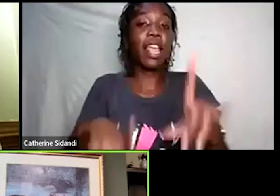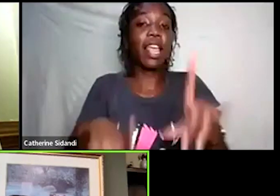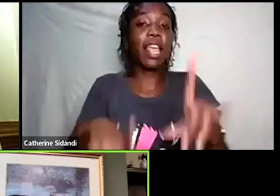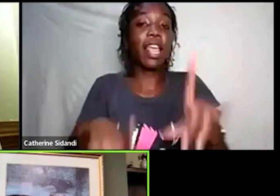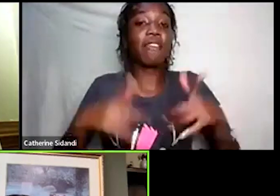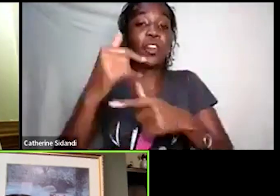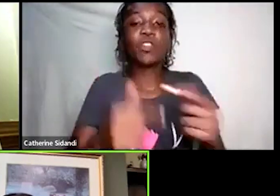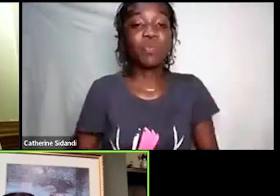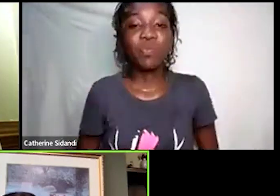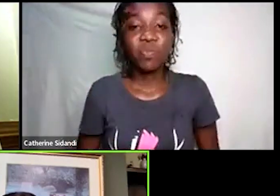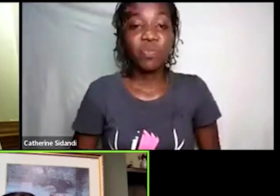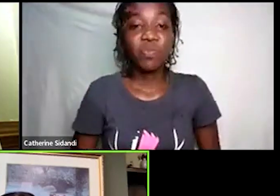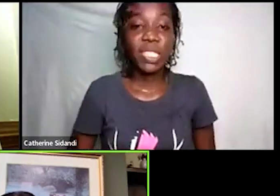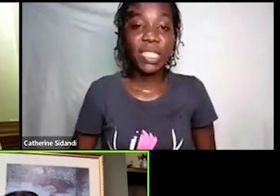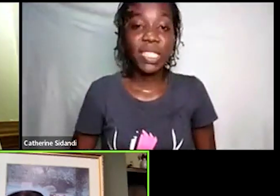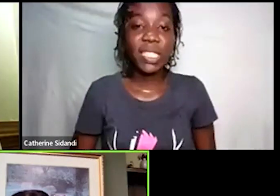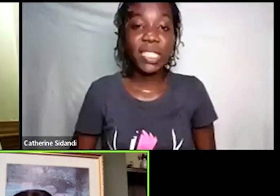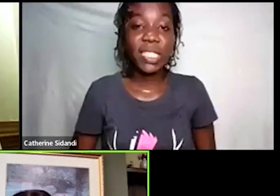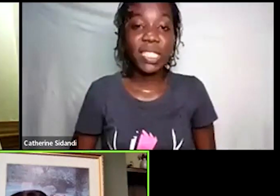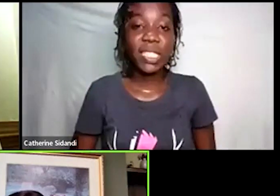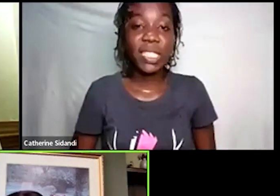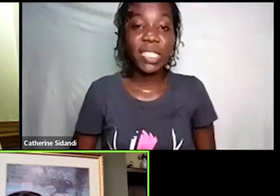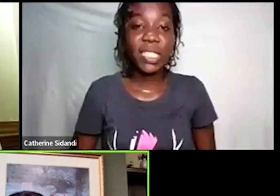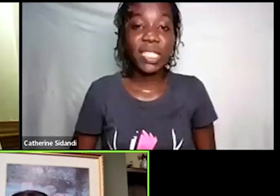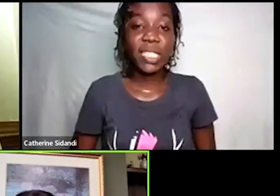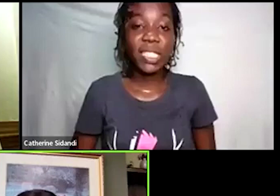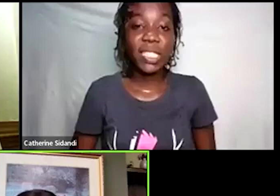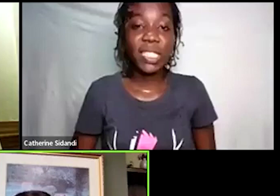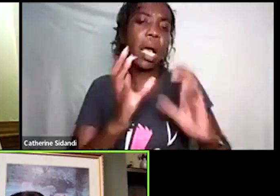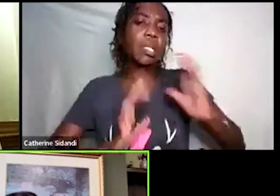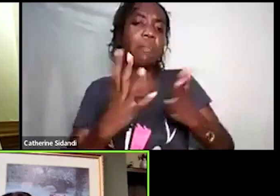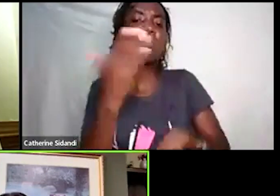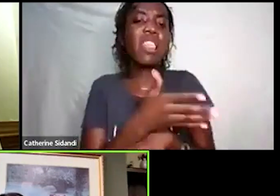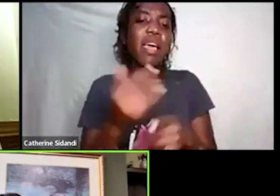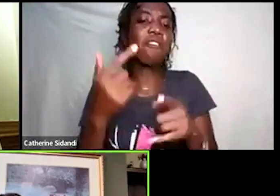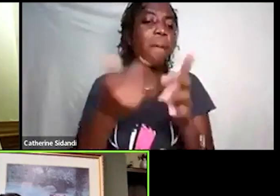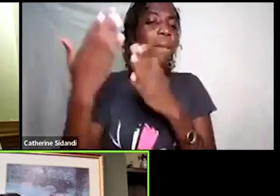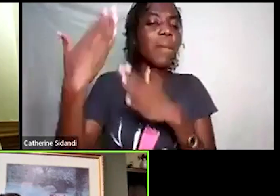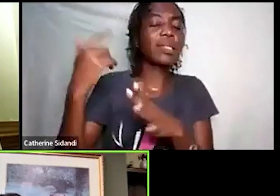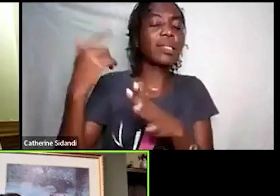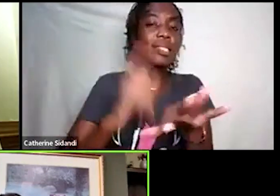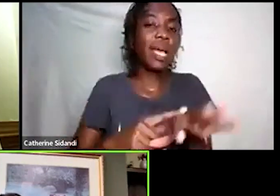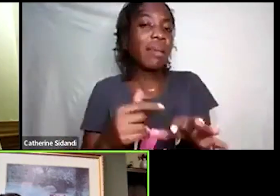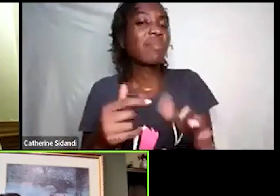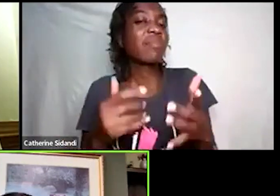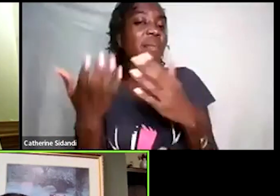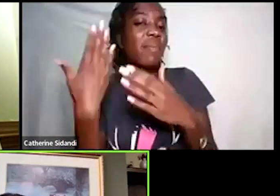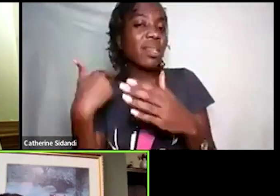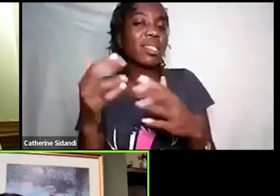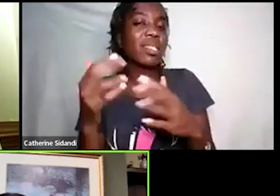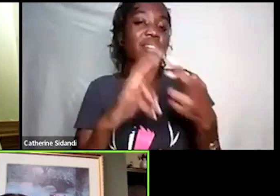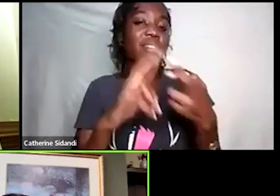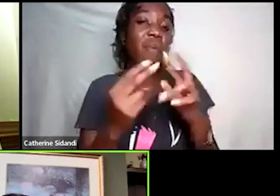Sometimes the characters may be there from the past life or the past relationship, but in this chapter, they have taken a